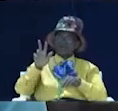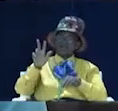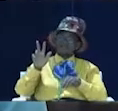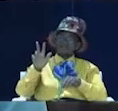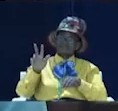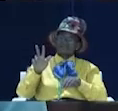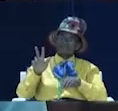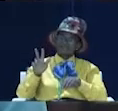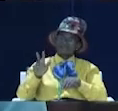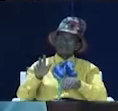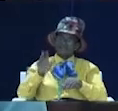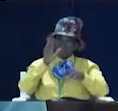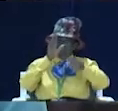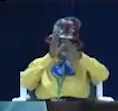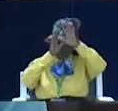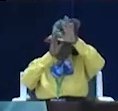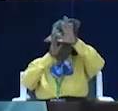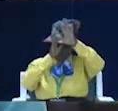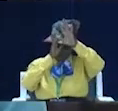Father,